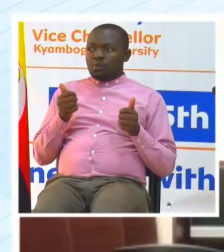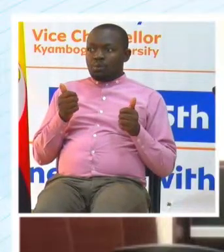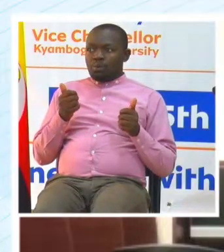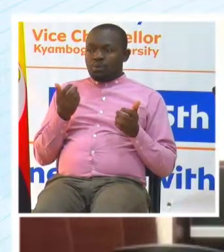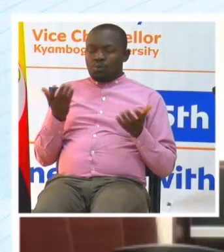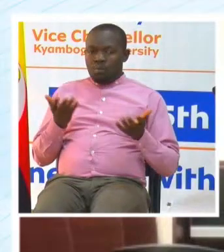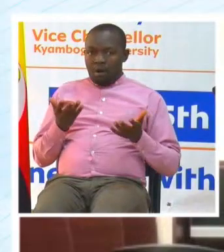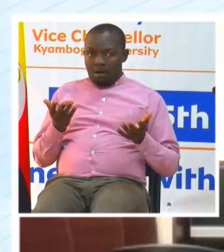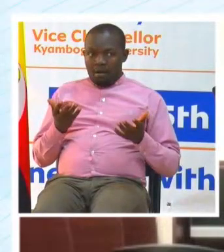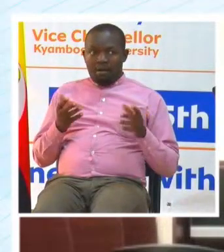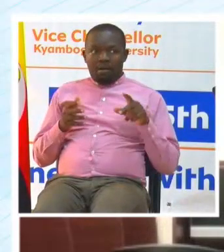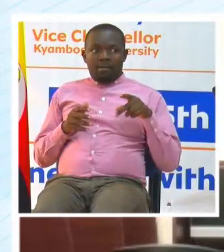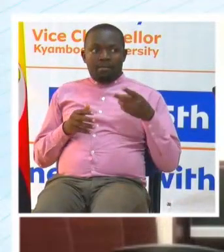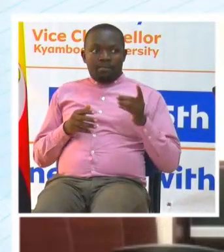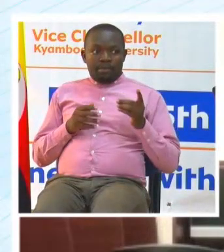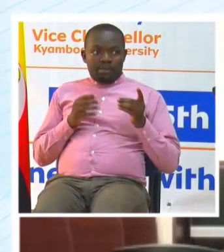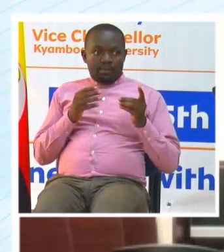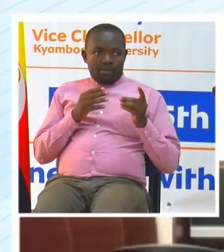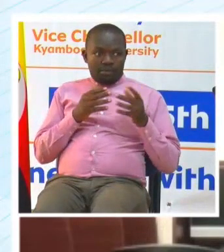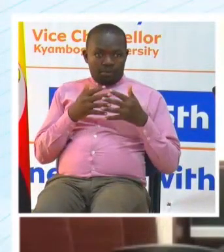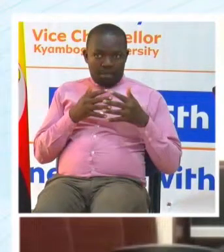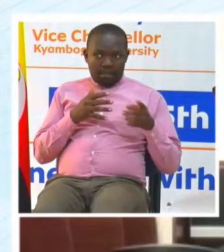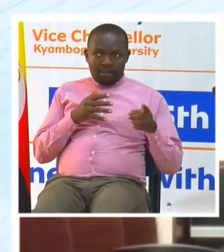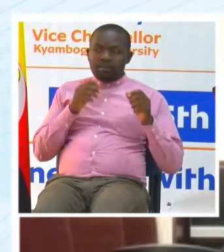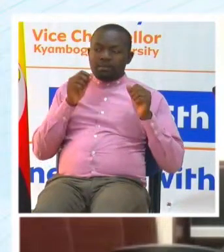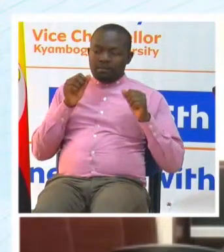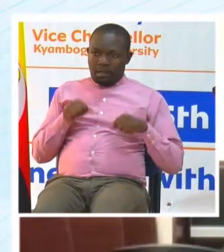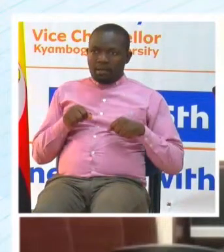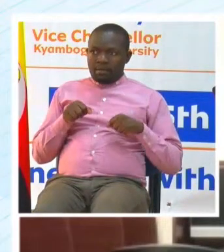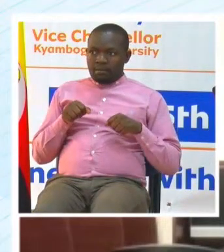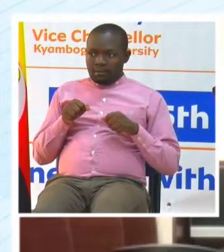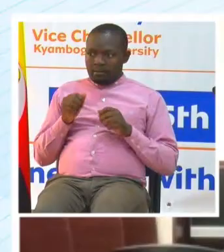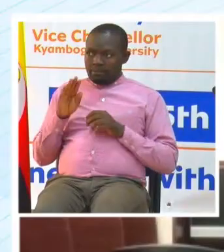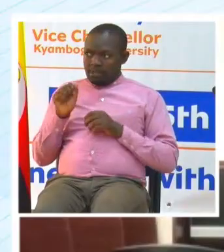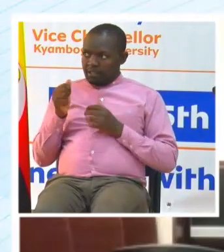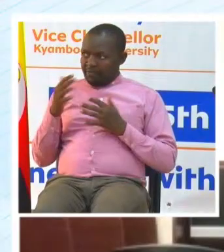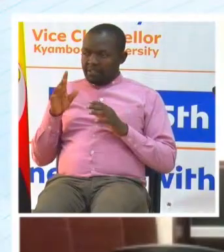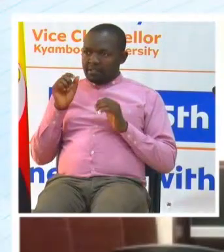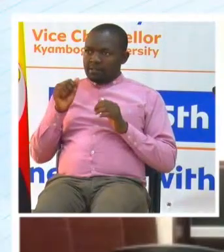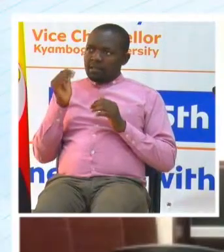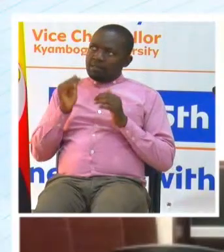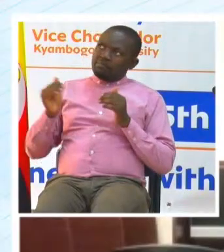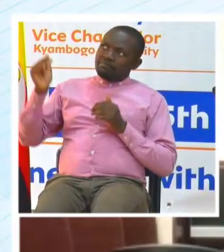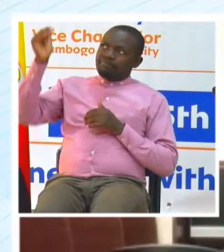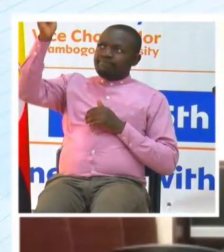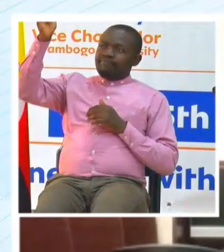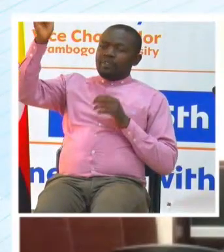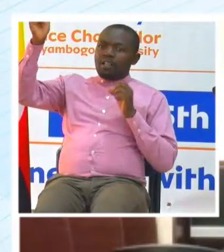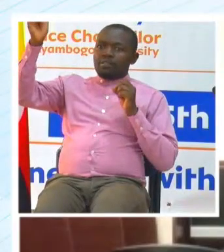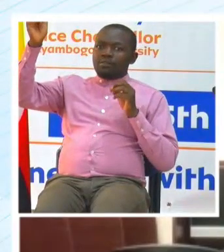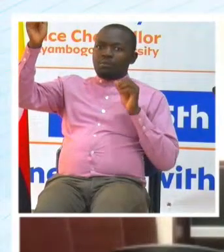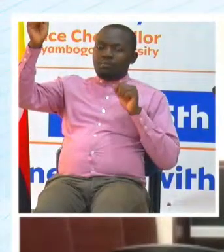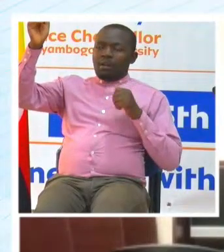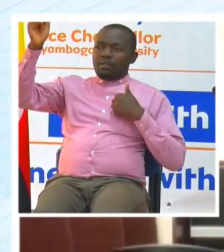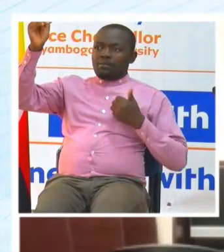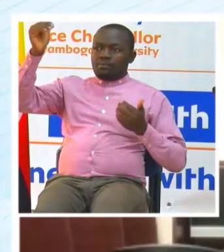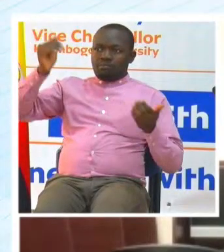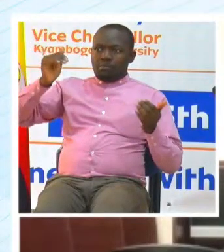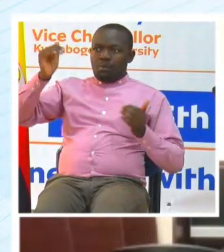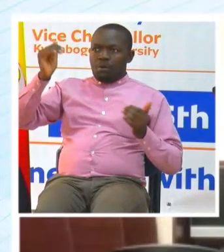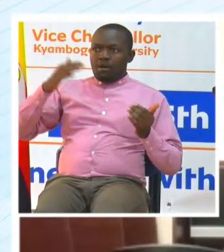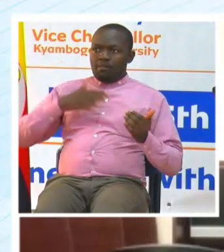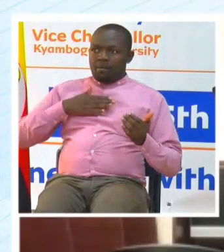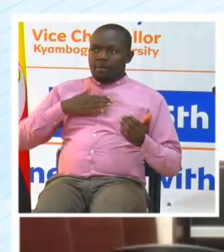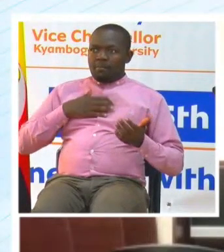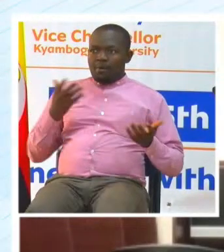you to apply for a PhD directly after your bachelor's. So you have to weigh your goals. You